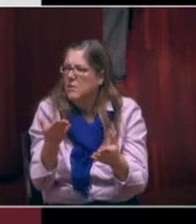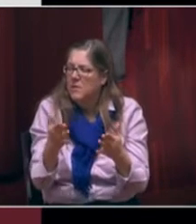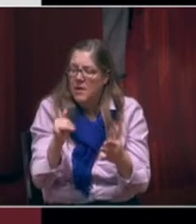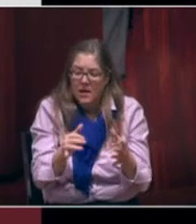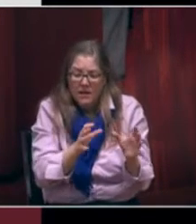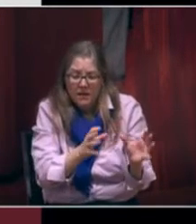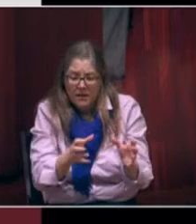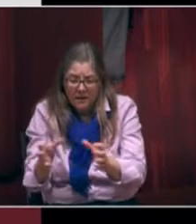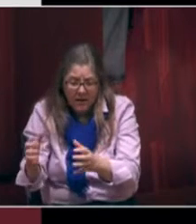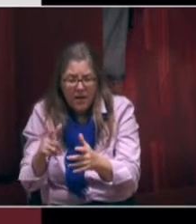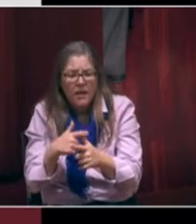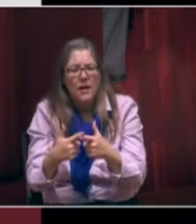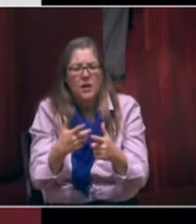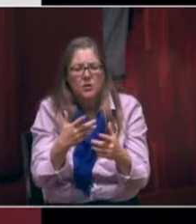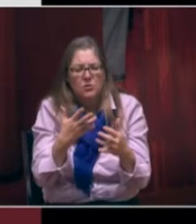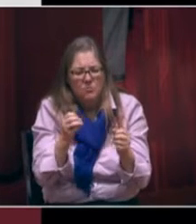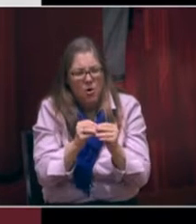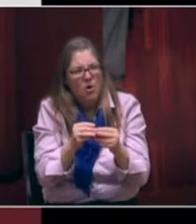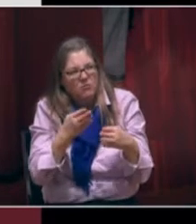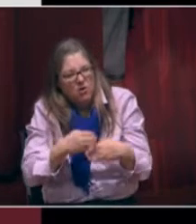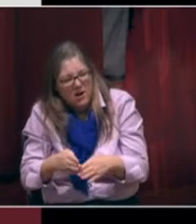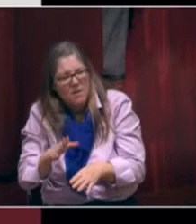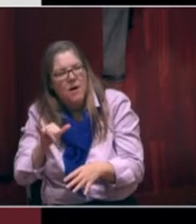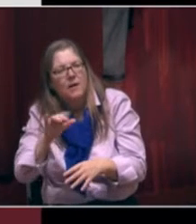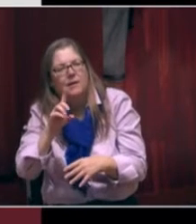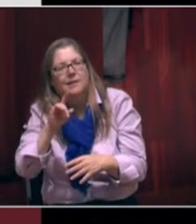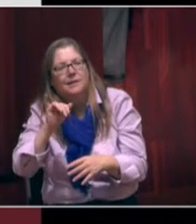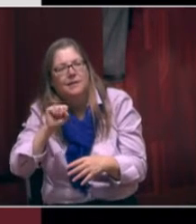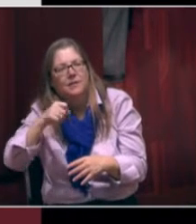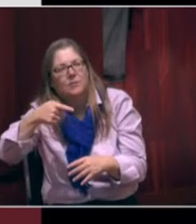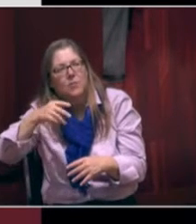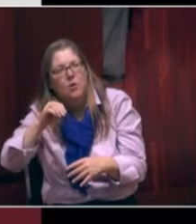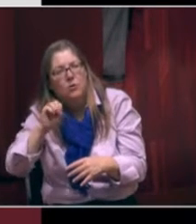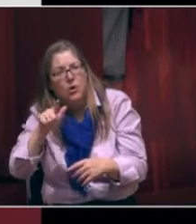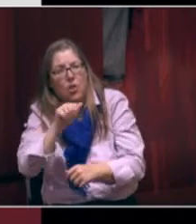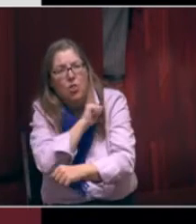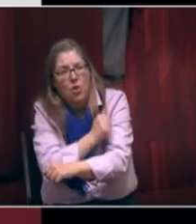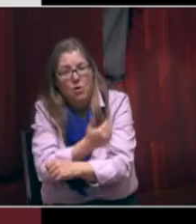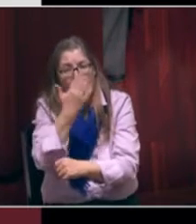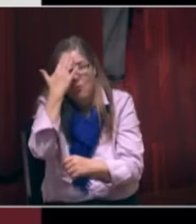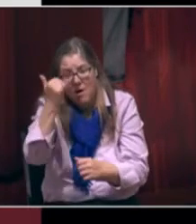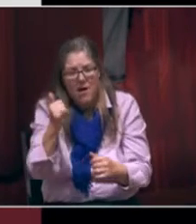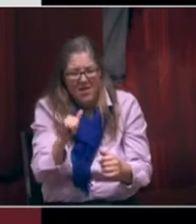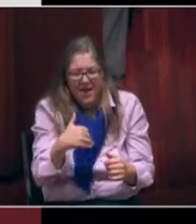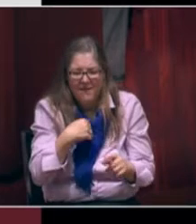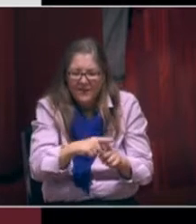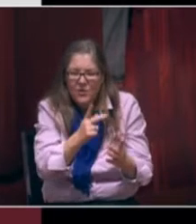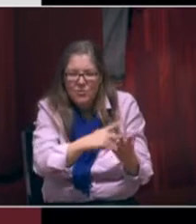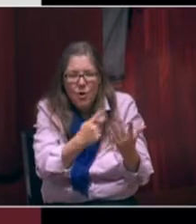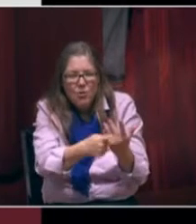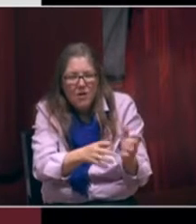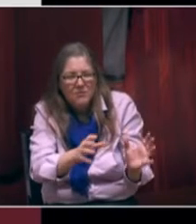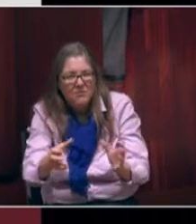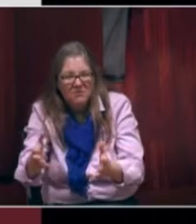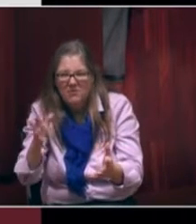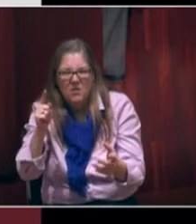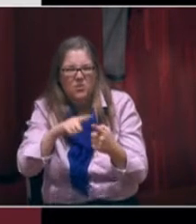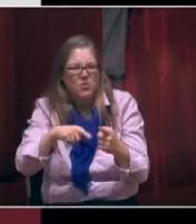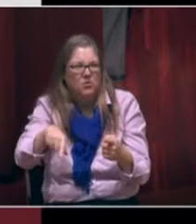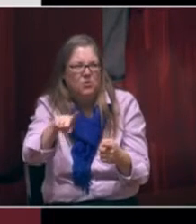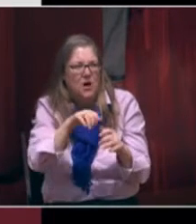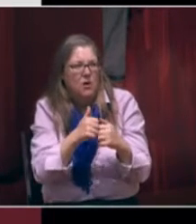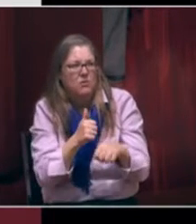down by disposal authorities because they represent different programs. Then you might be able to do that. Pretty excited about that. Next slide is